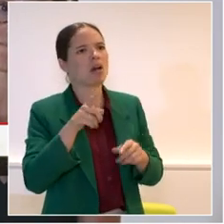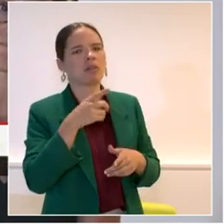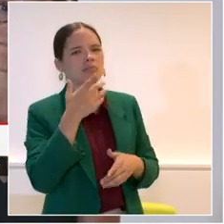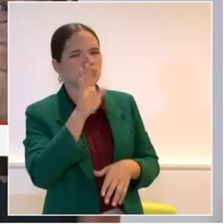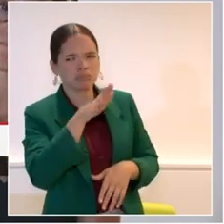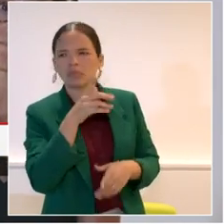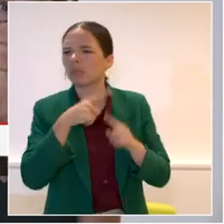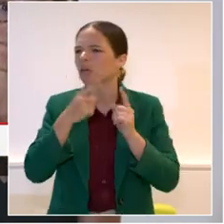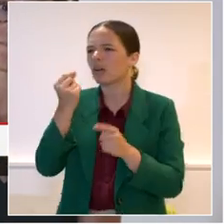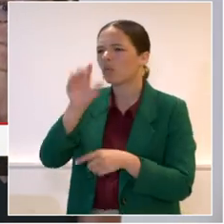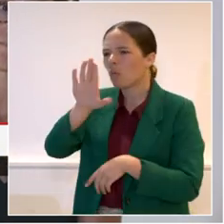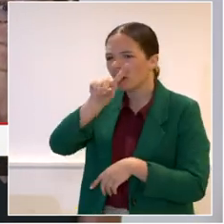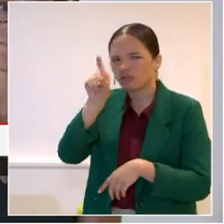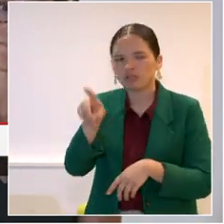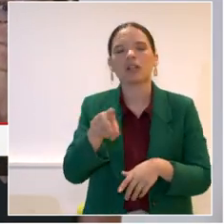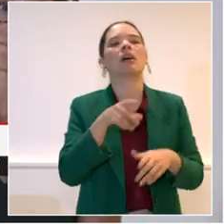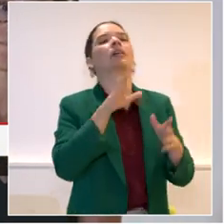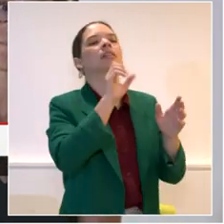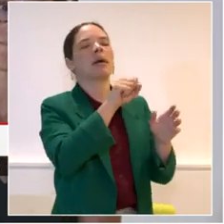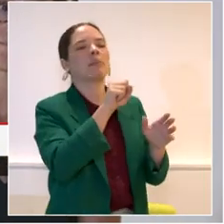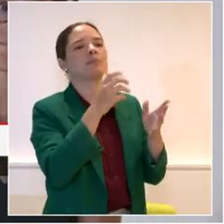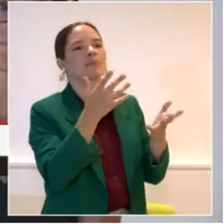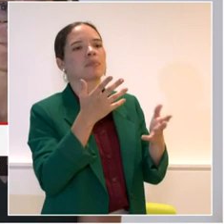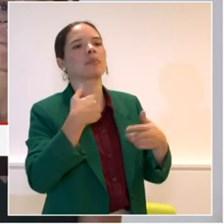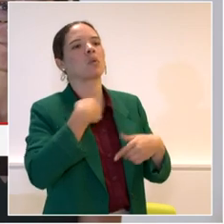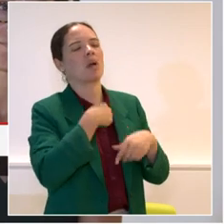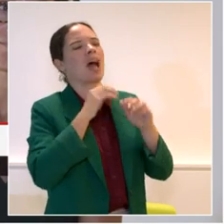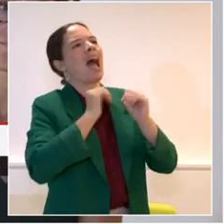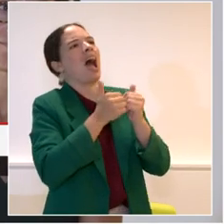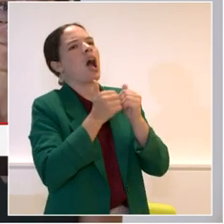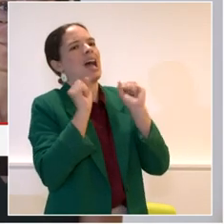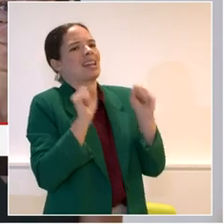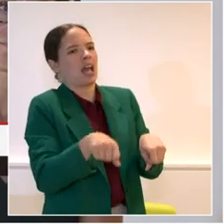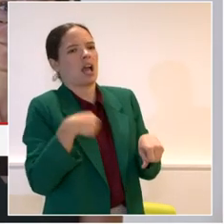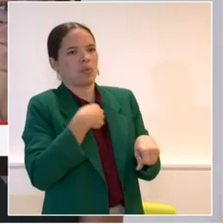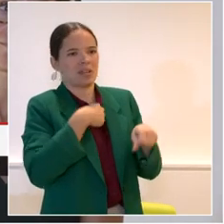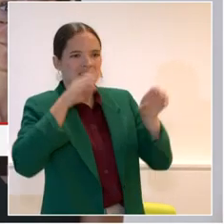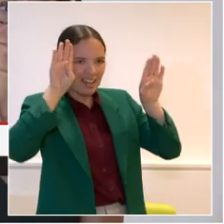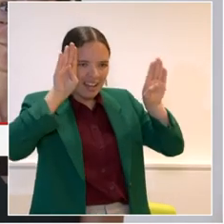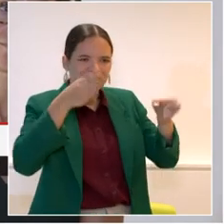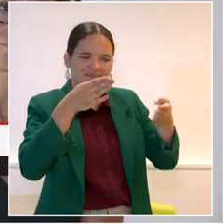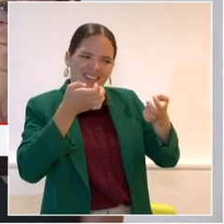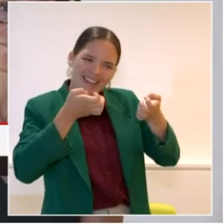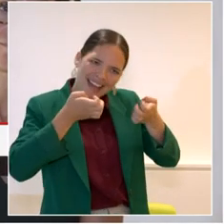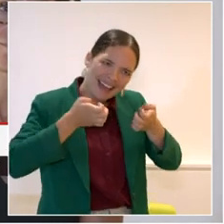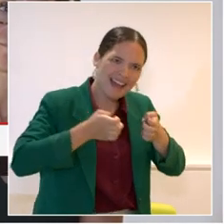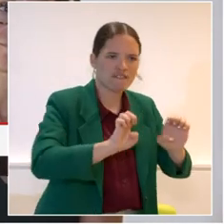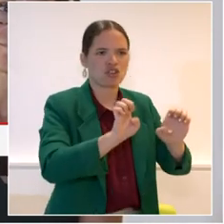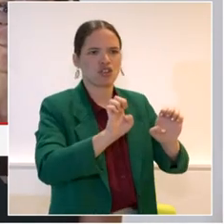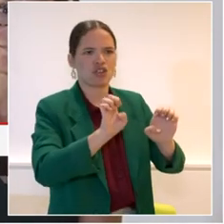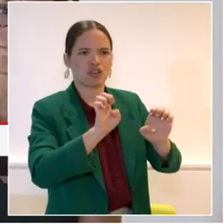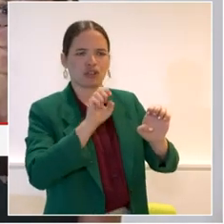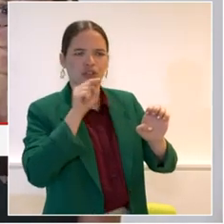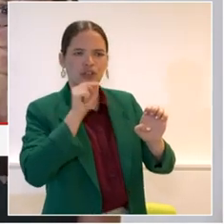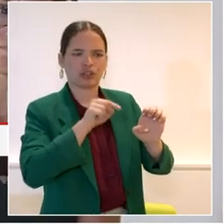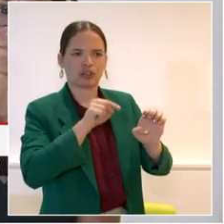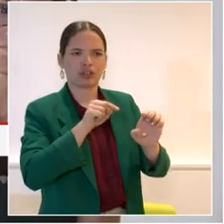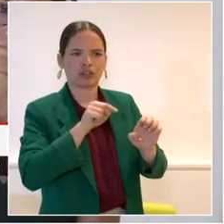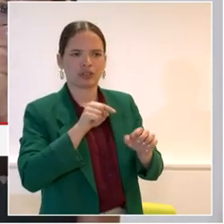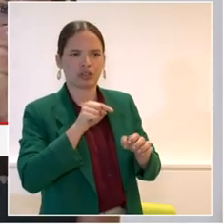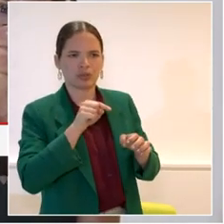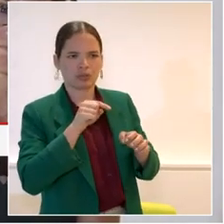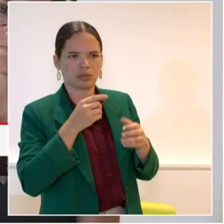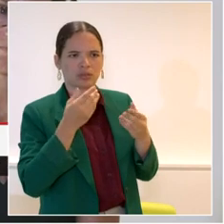Yep. How can we focus efforts that you guys are presenting today in this lovely new